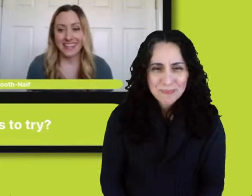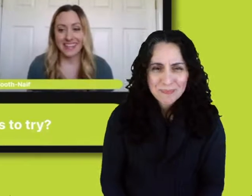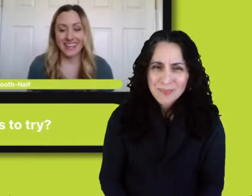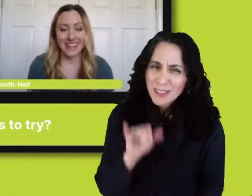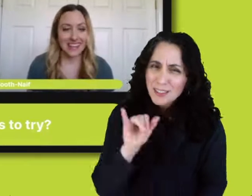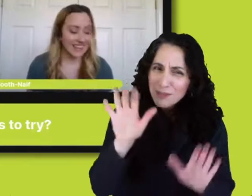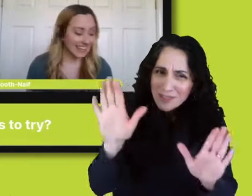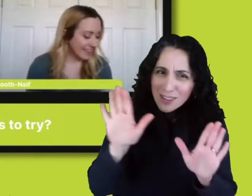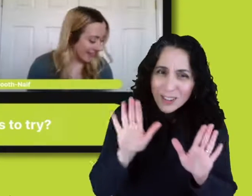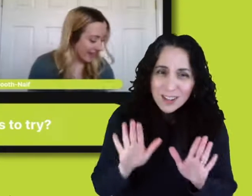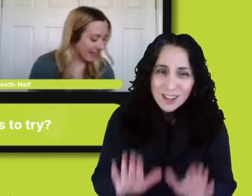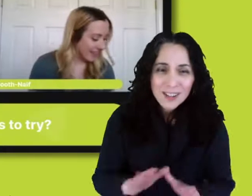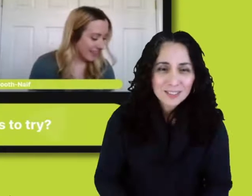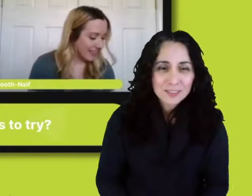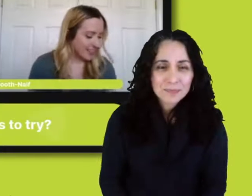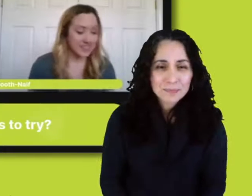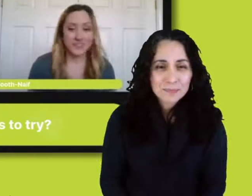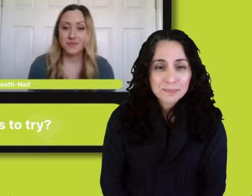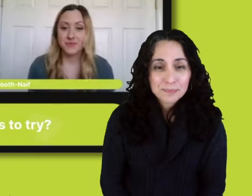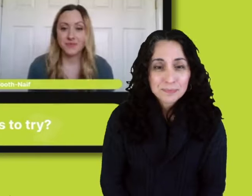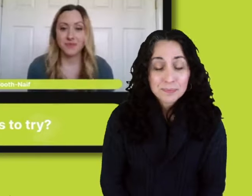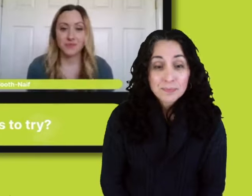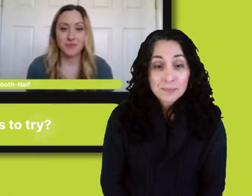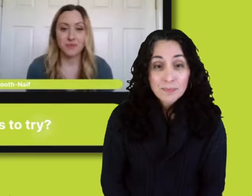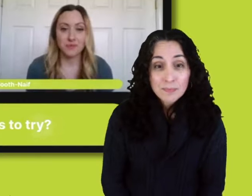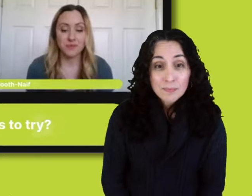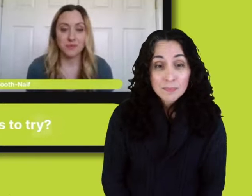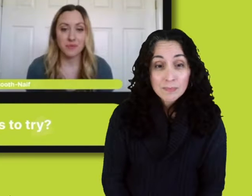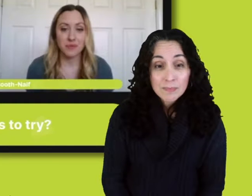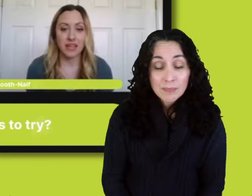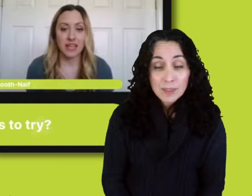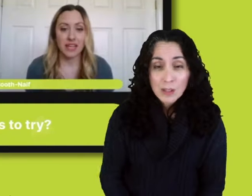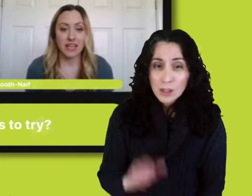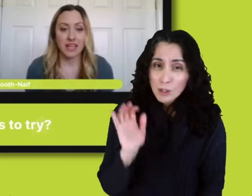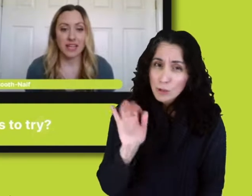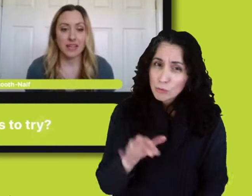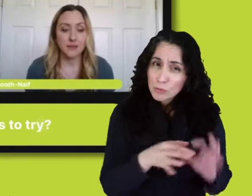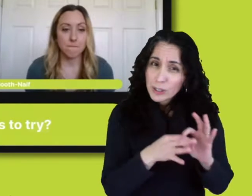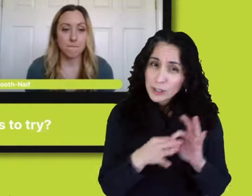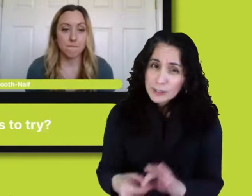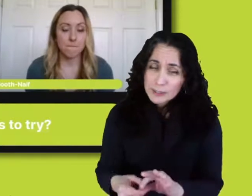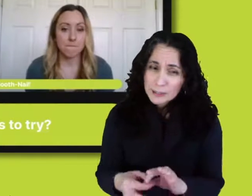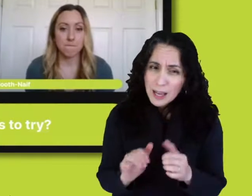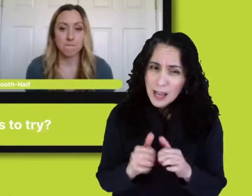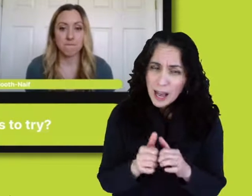are awesome. And on the subject of that,